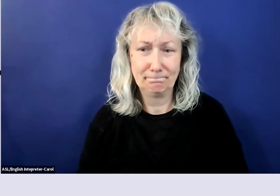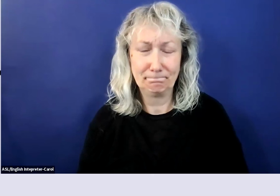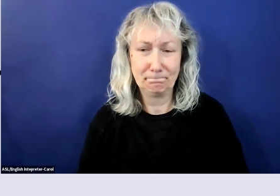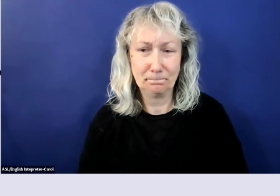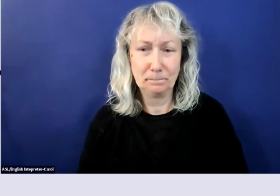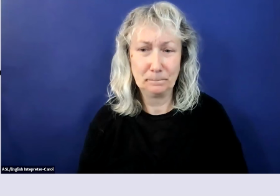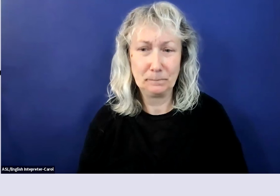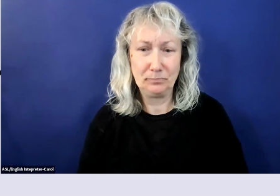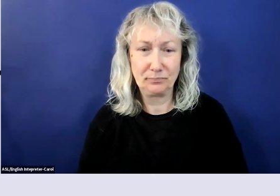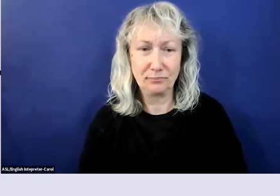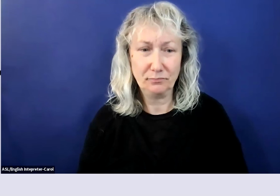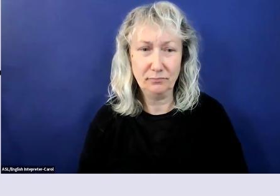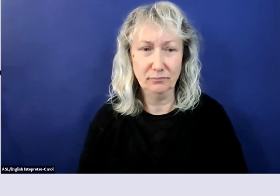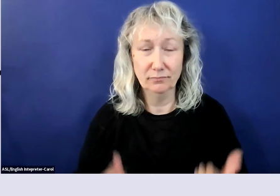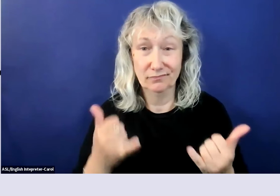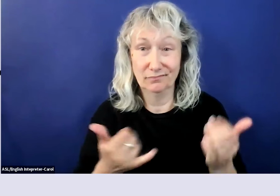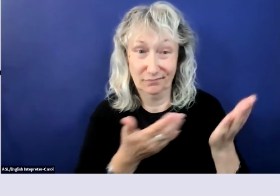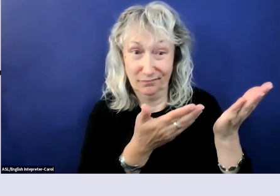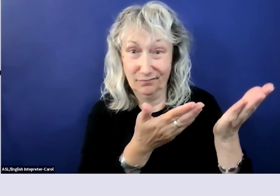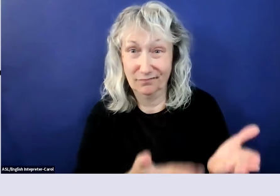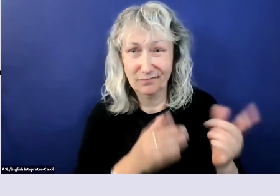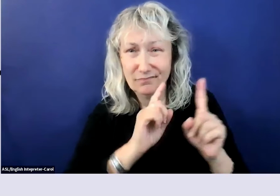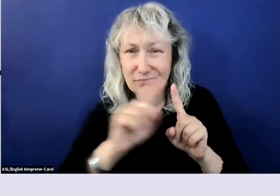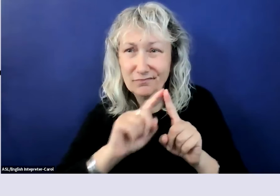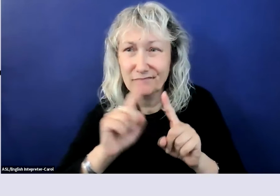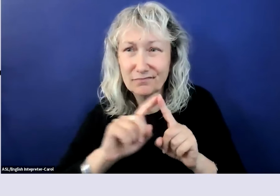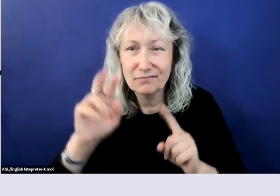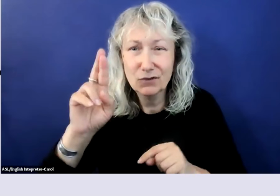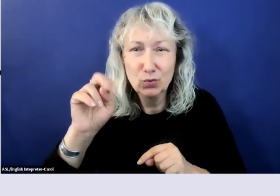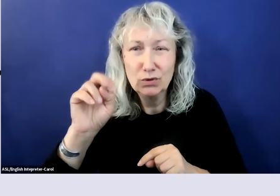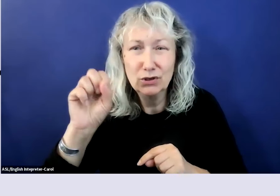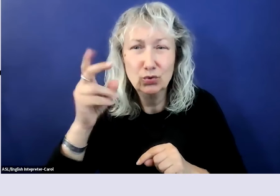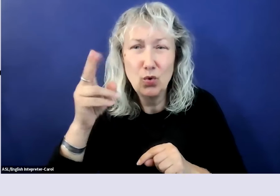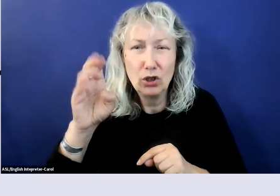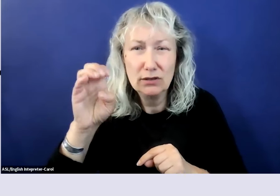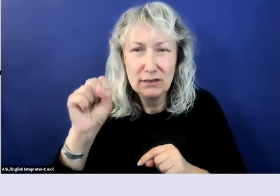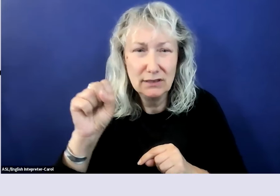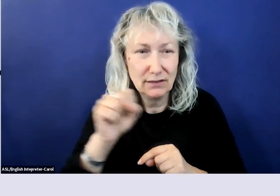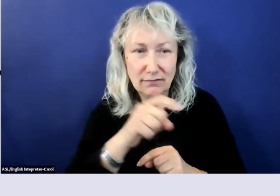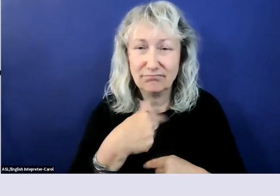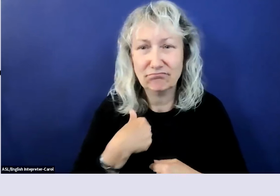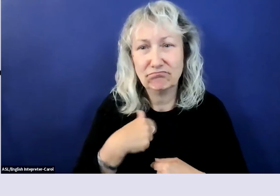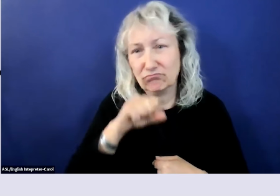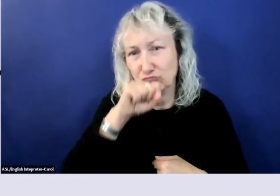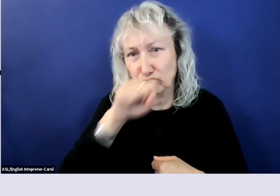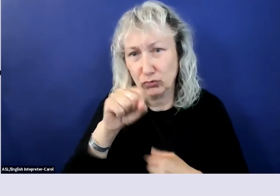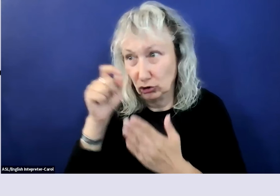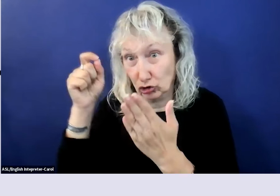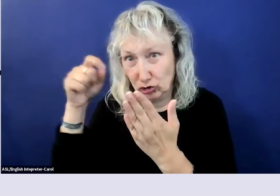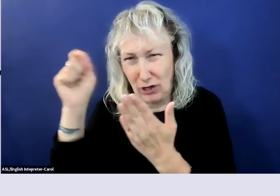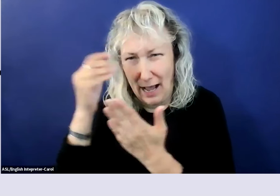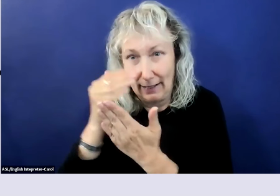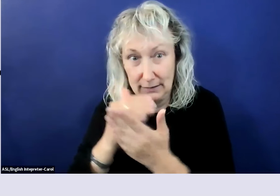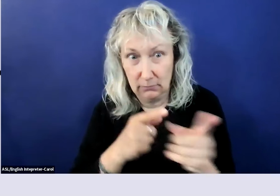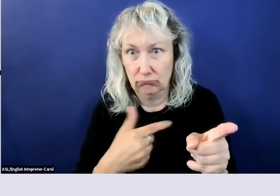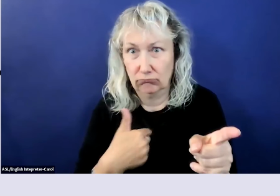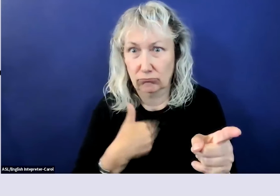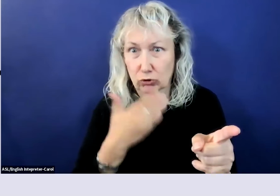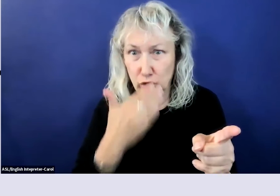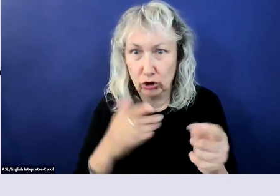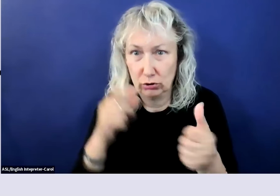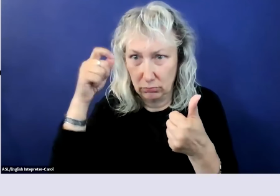These are just some resources I put together for you. Again, I love checklists, and these sites have great checklists